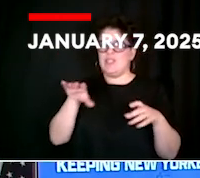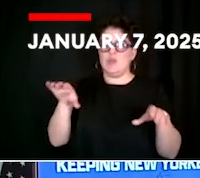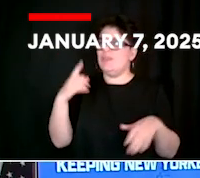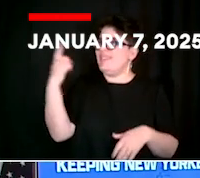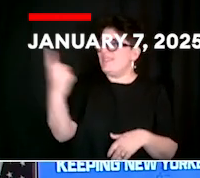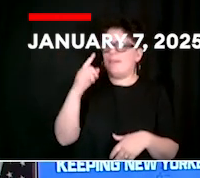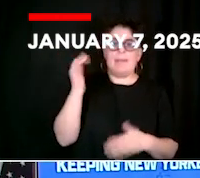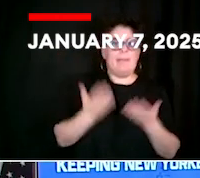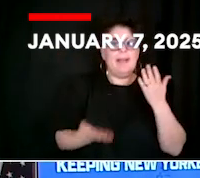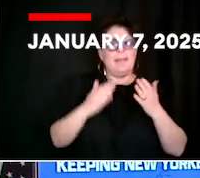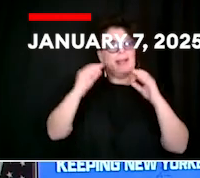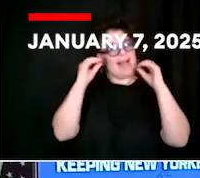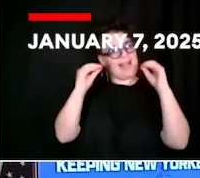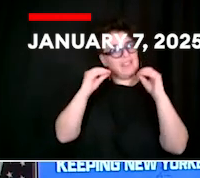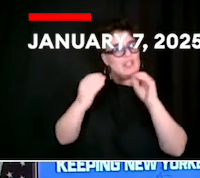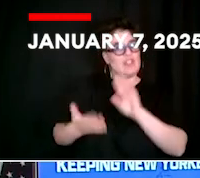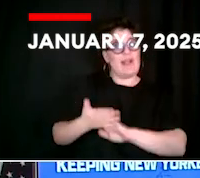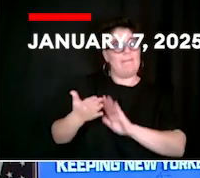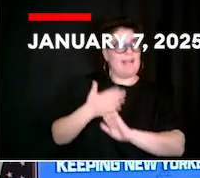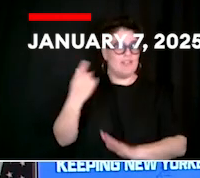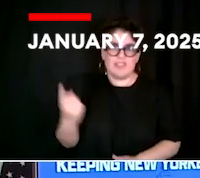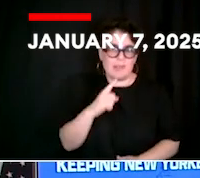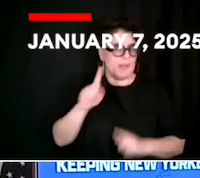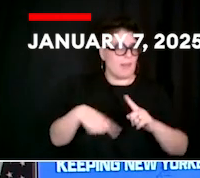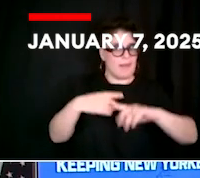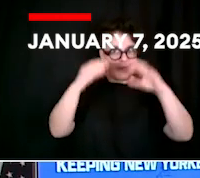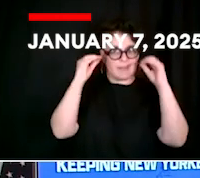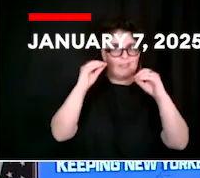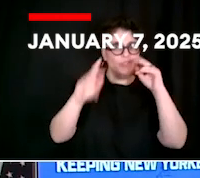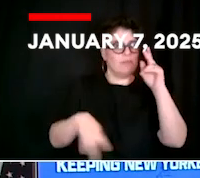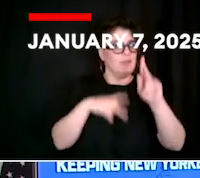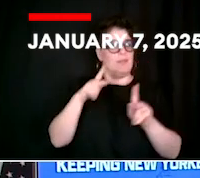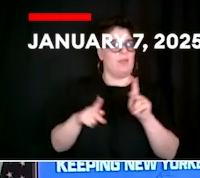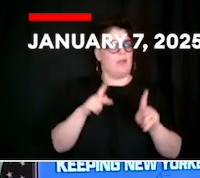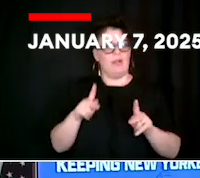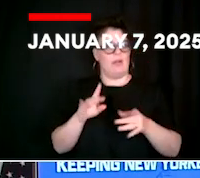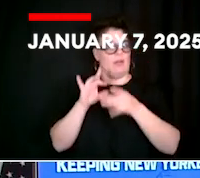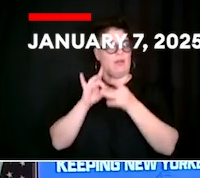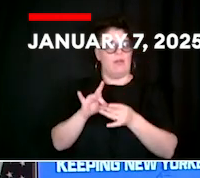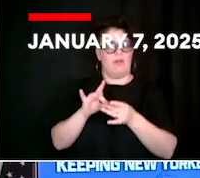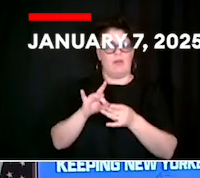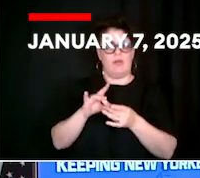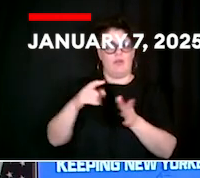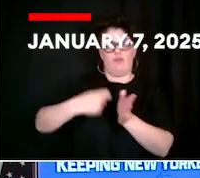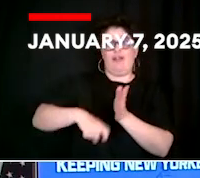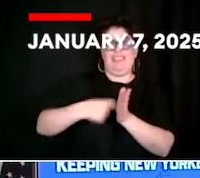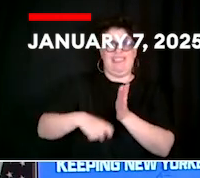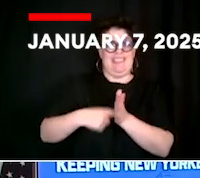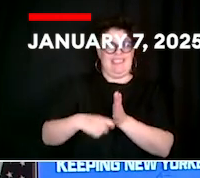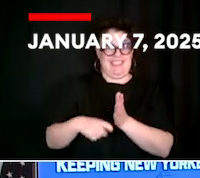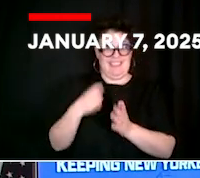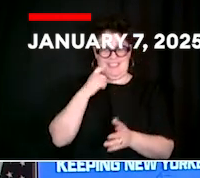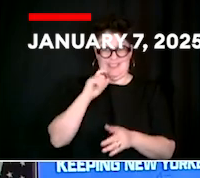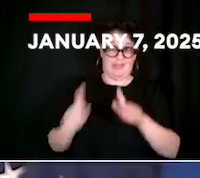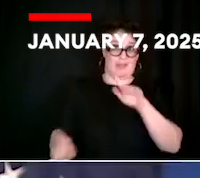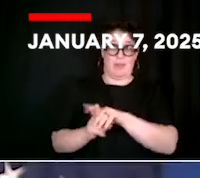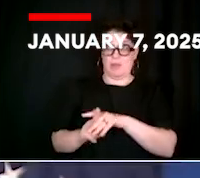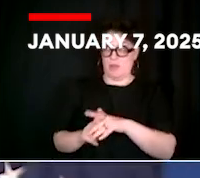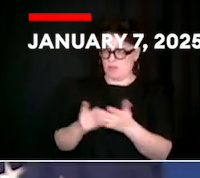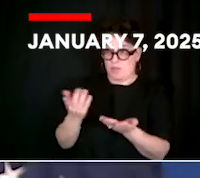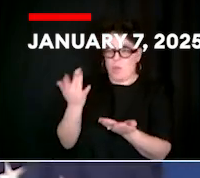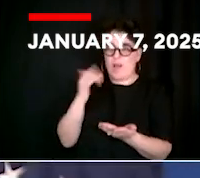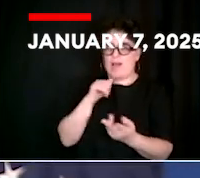campaign? Are you concerned that it's politically unpopular? No. A whole lot of stuff we do in government